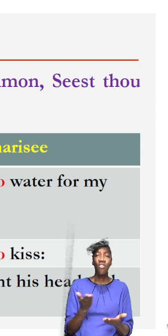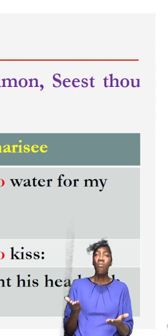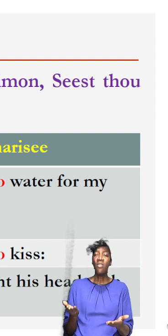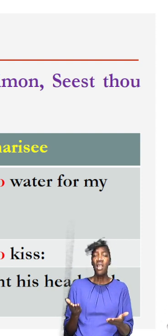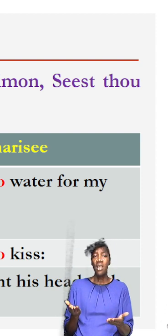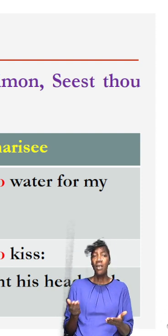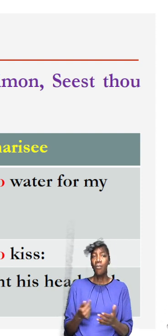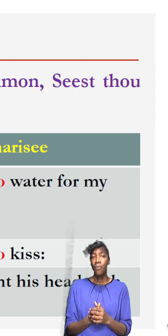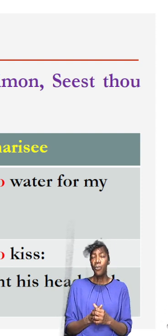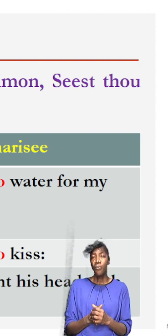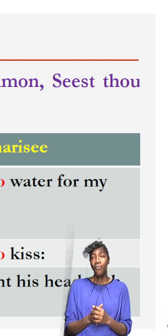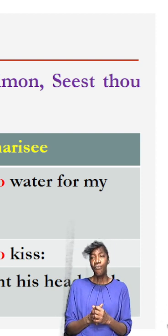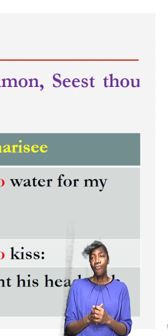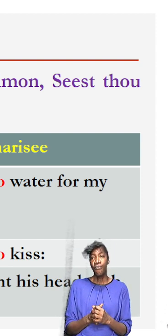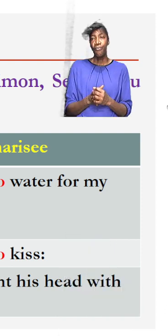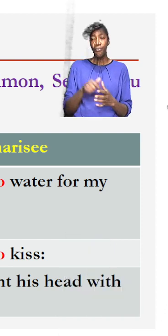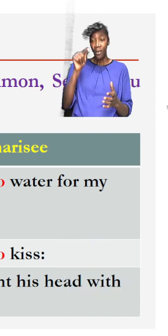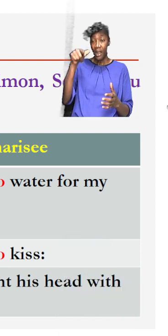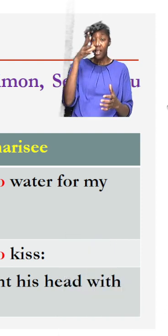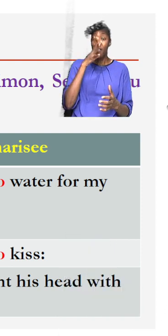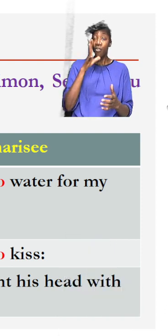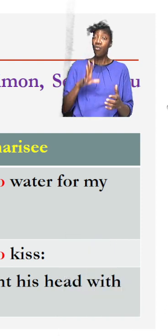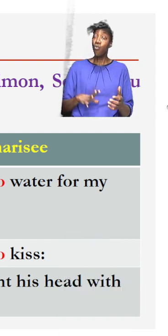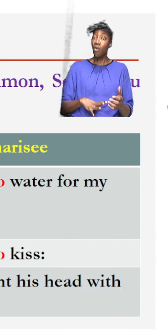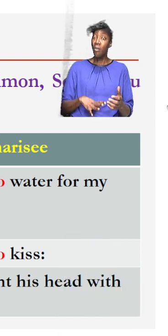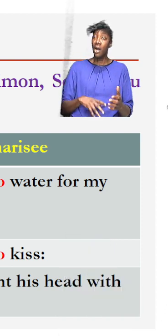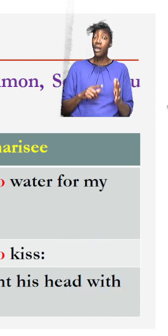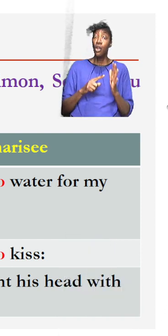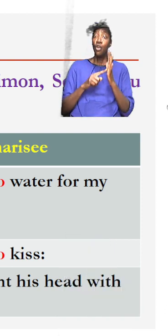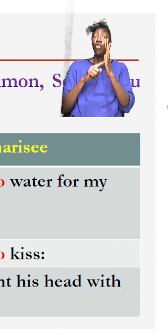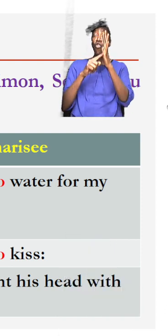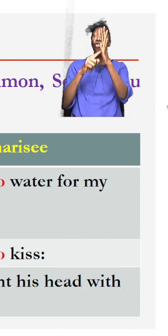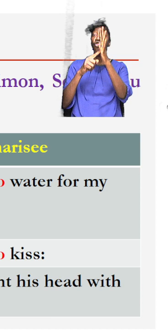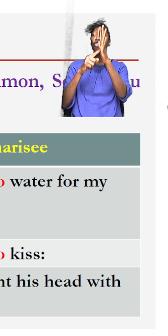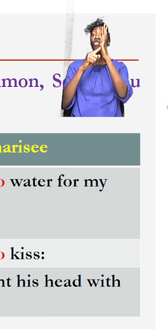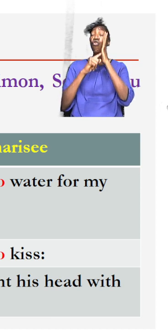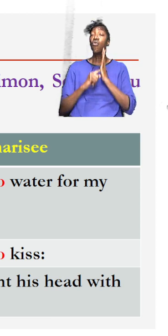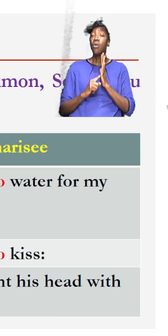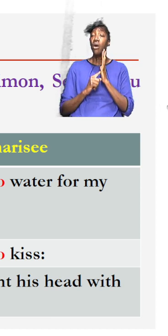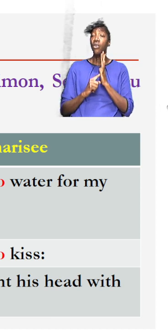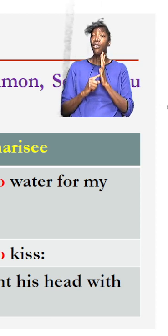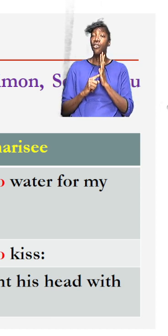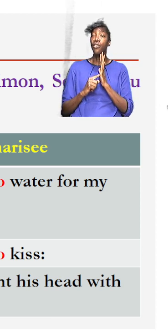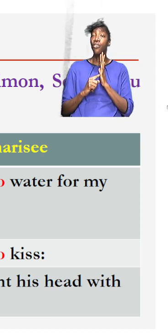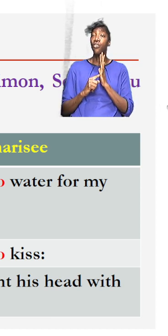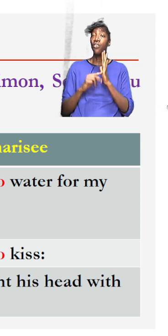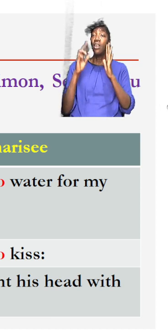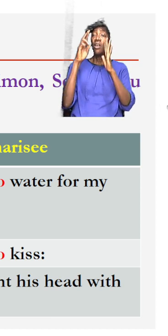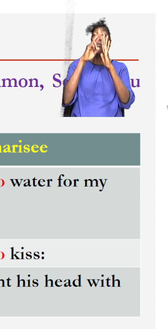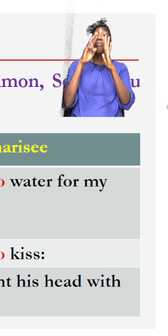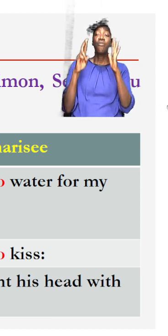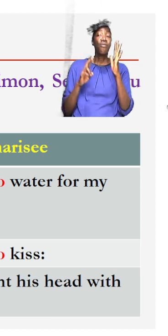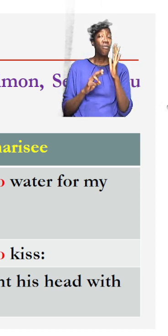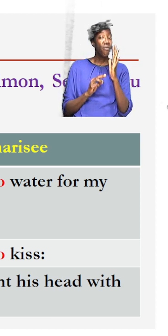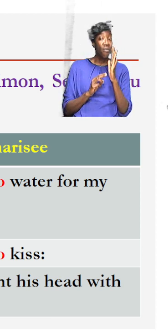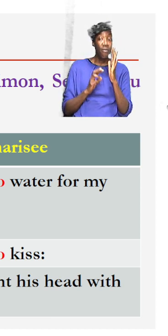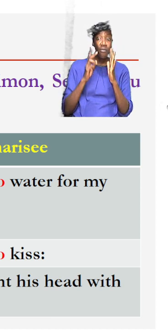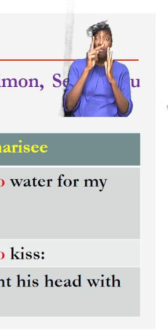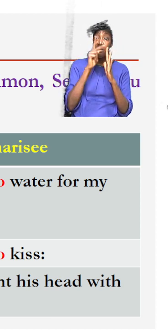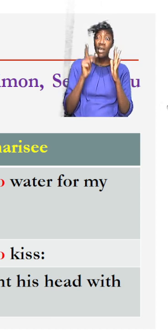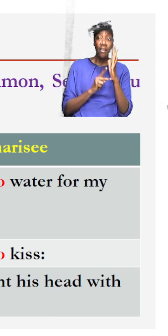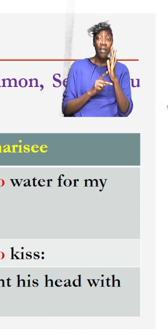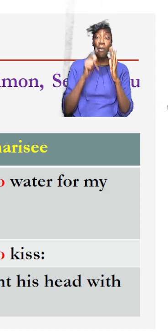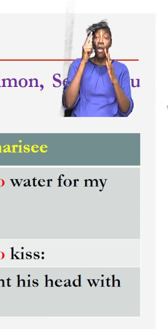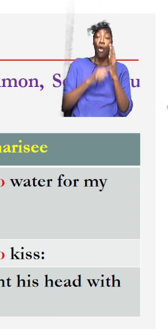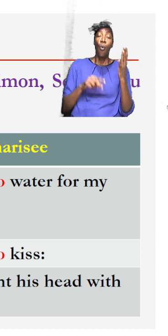That this woman showed us in principle what it means to get into